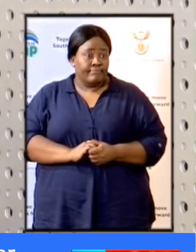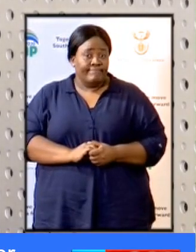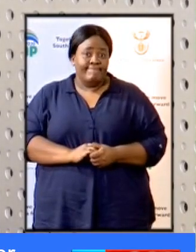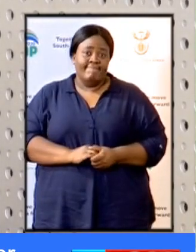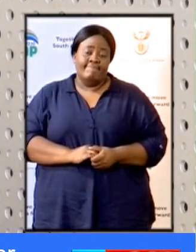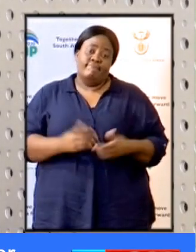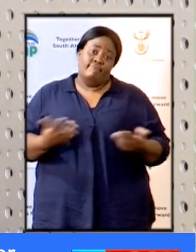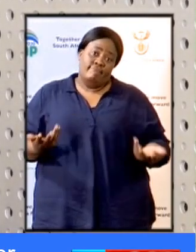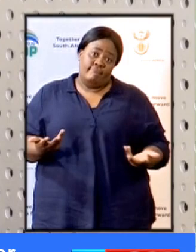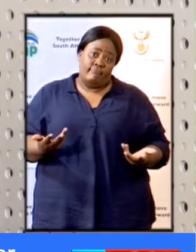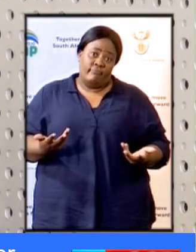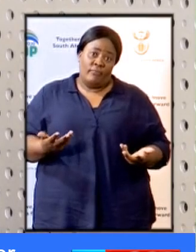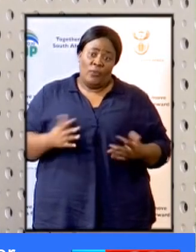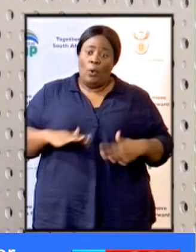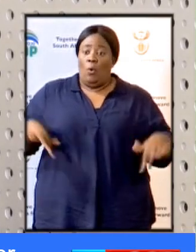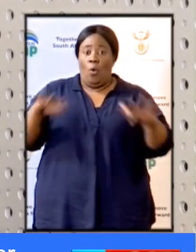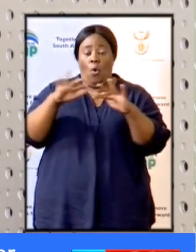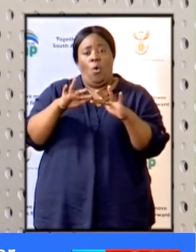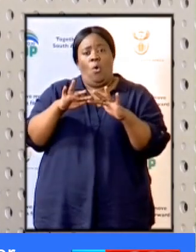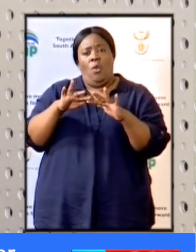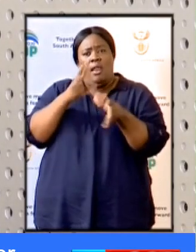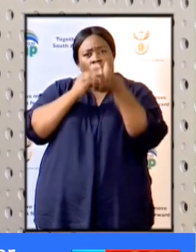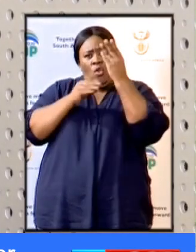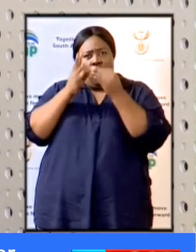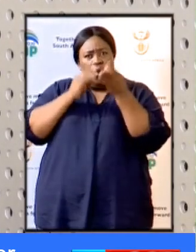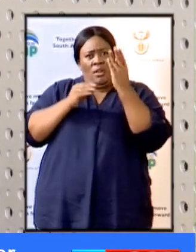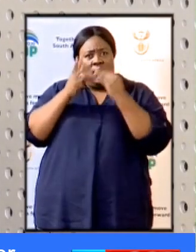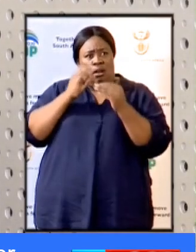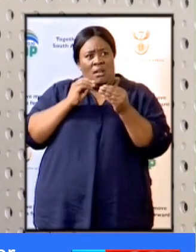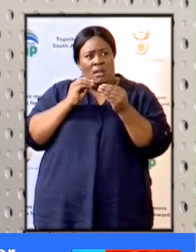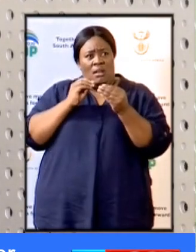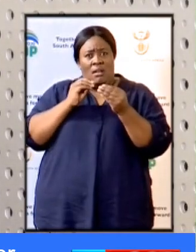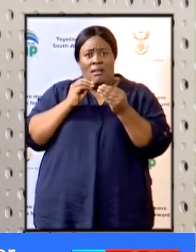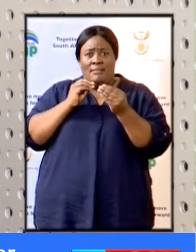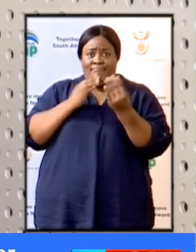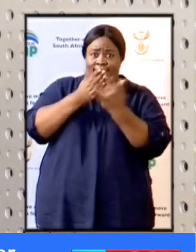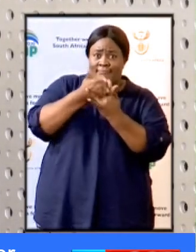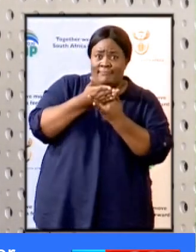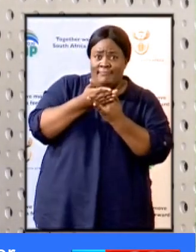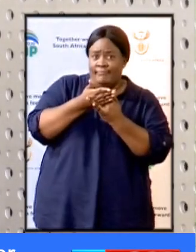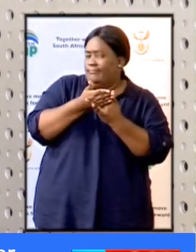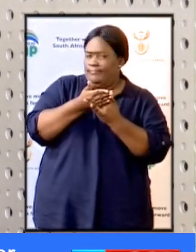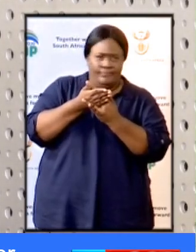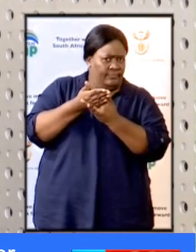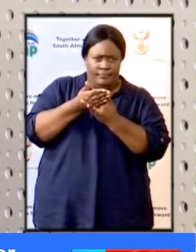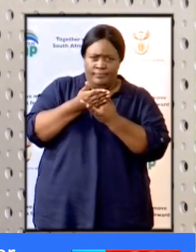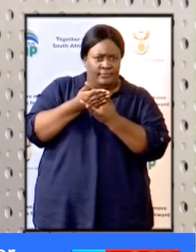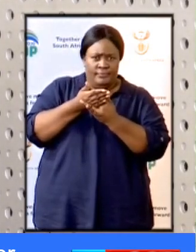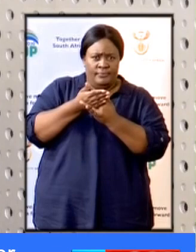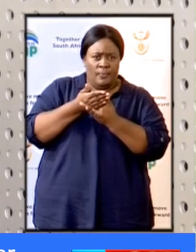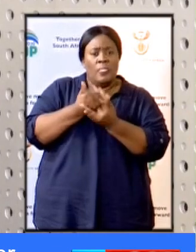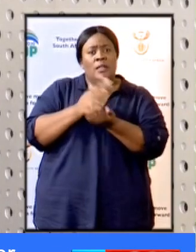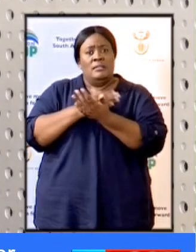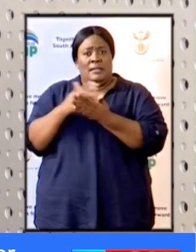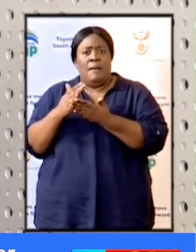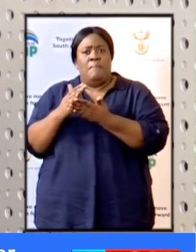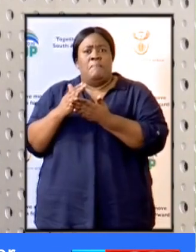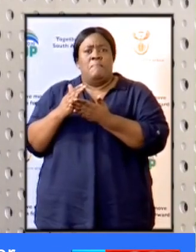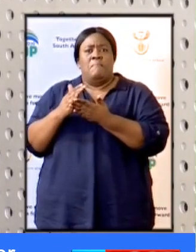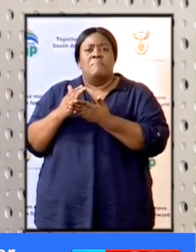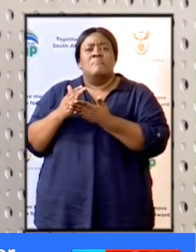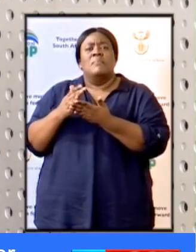unfortunately, that not all learners, very few learners are reached, and even those are reached, schools tell us the impact is less